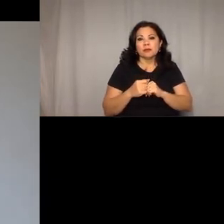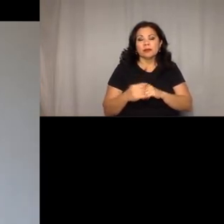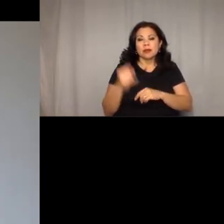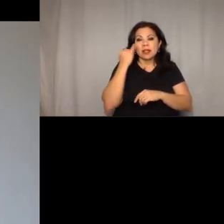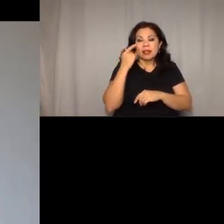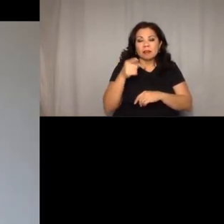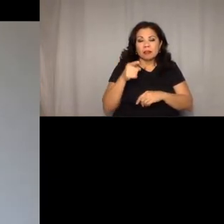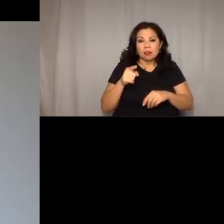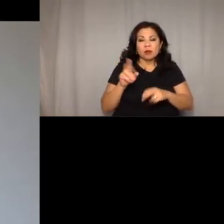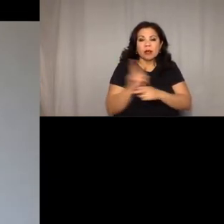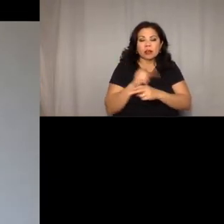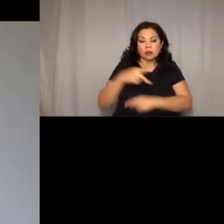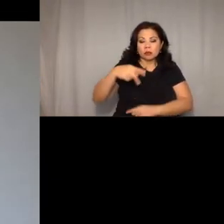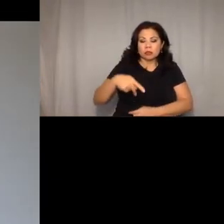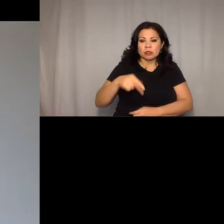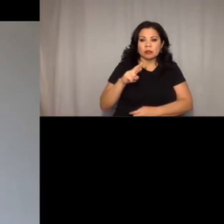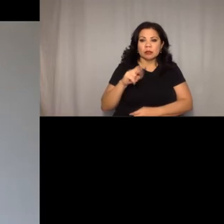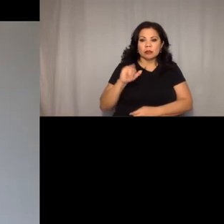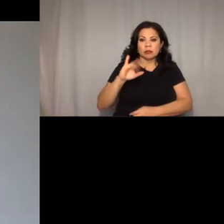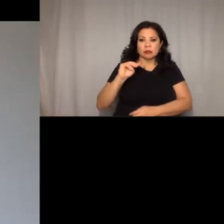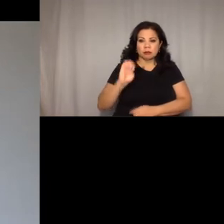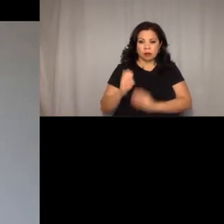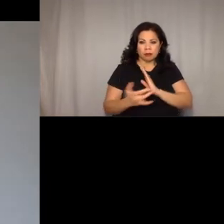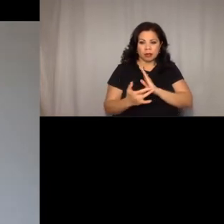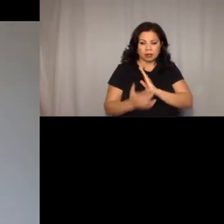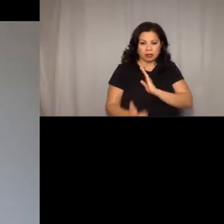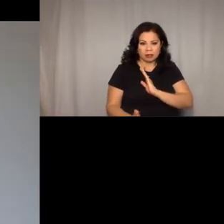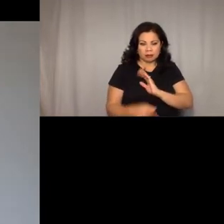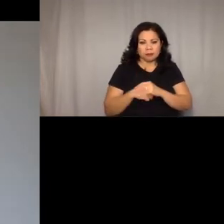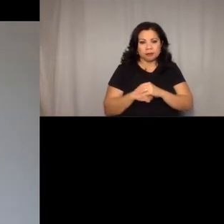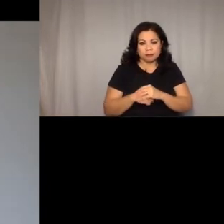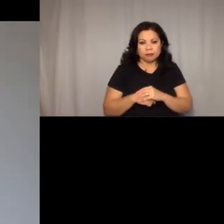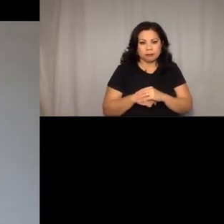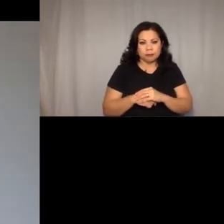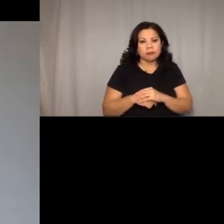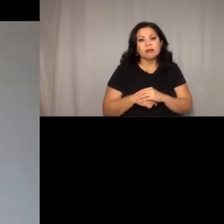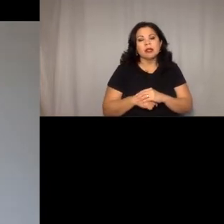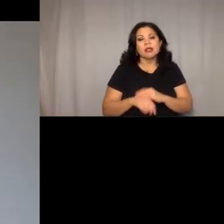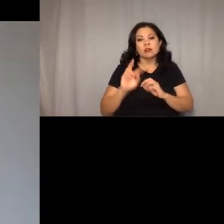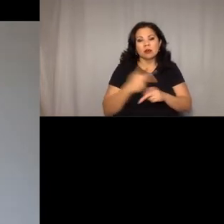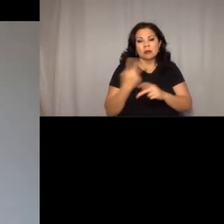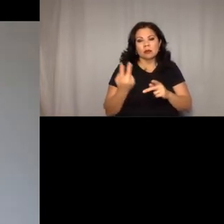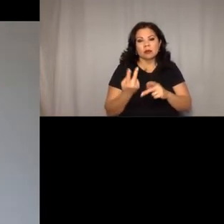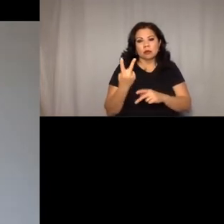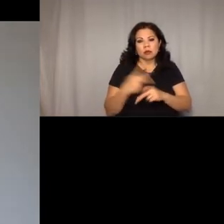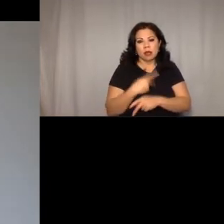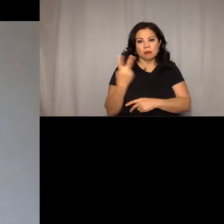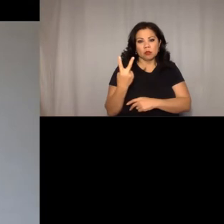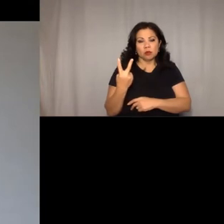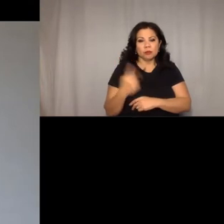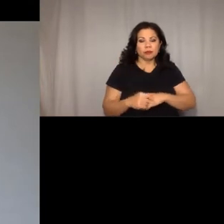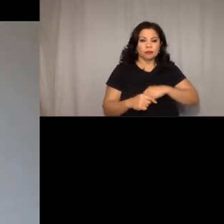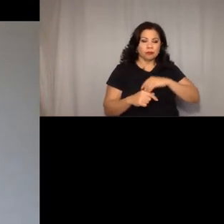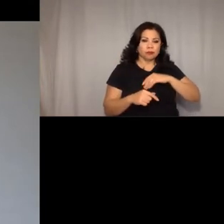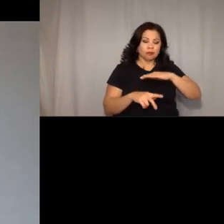you had done primes. Just in case you chose to do primes. 2 times 2 times 2. This would